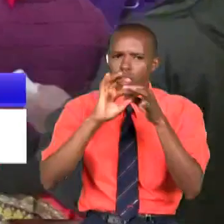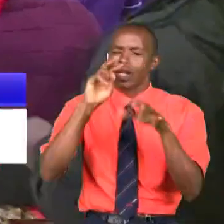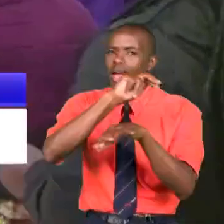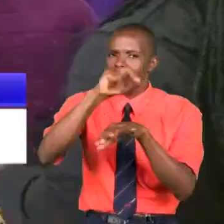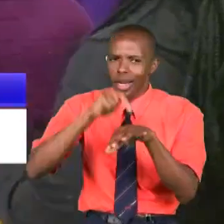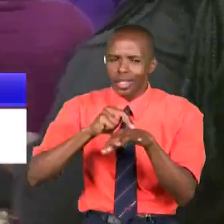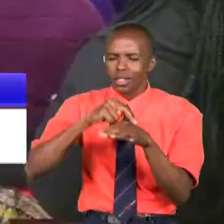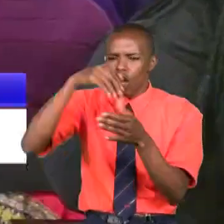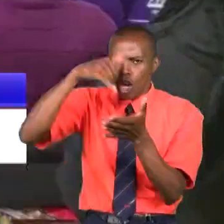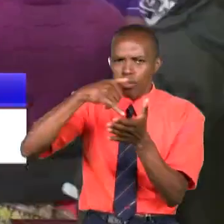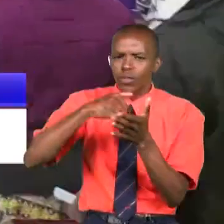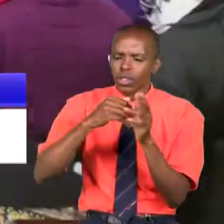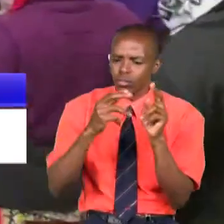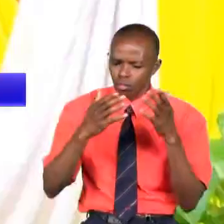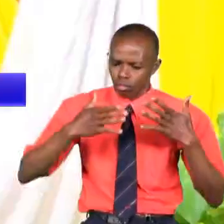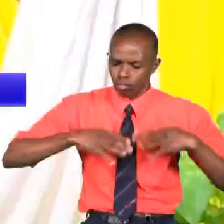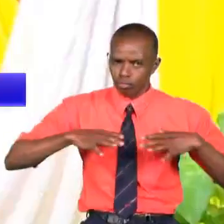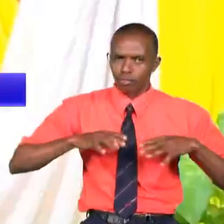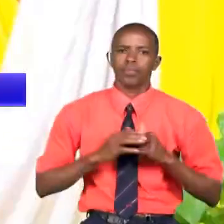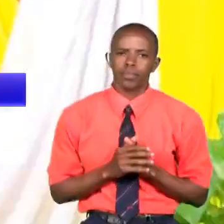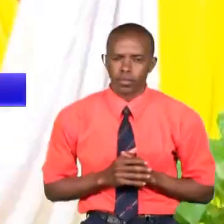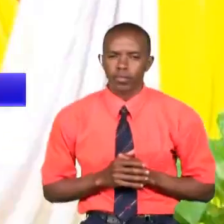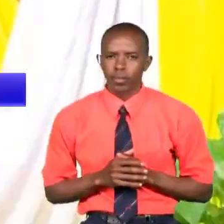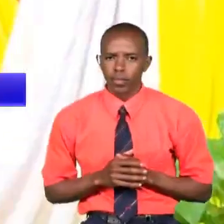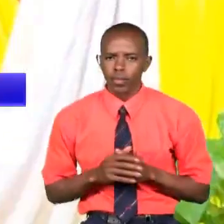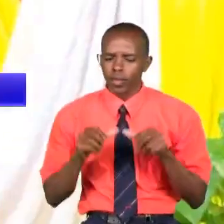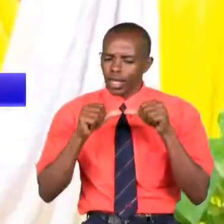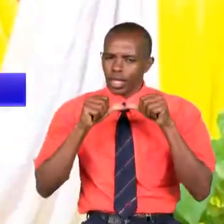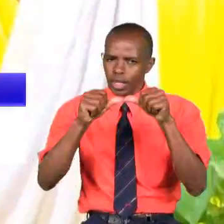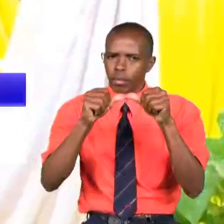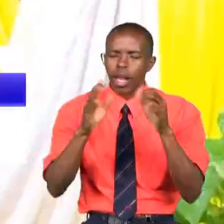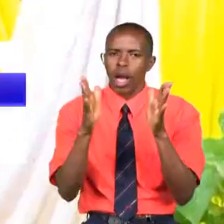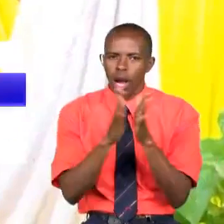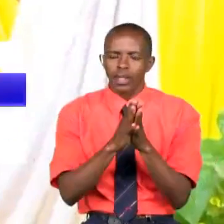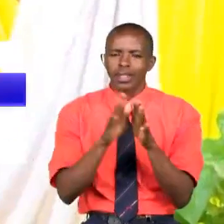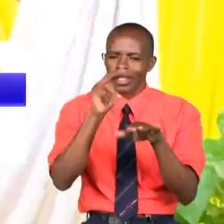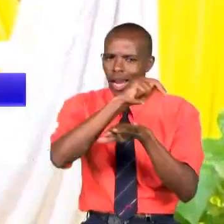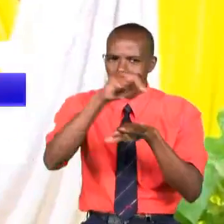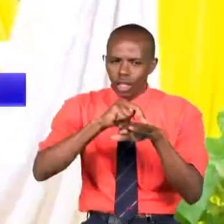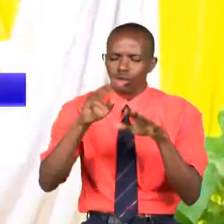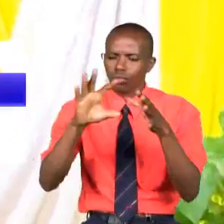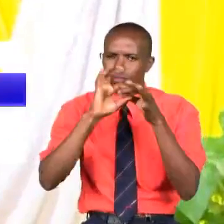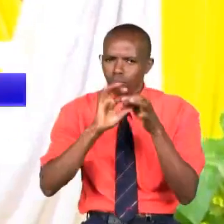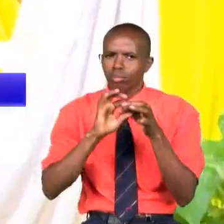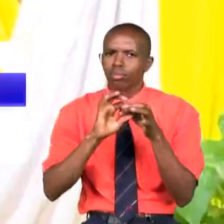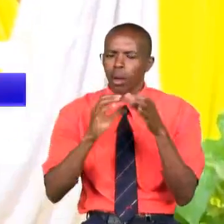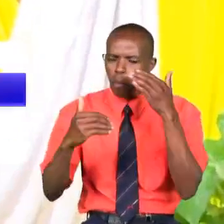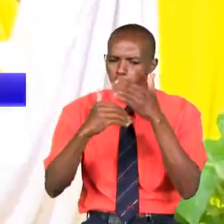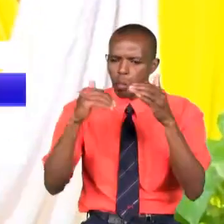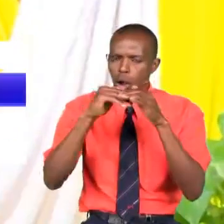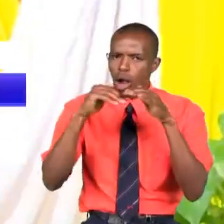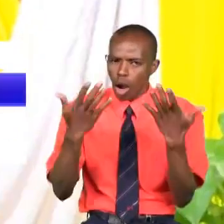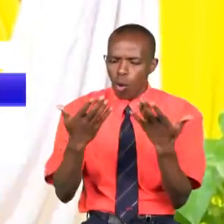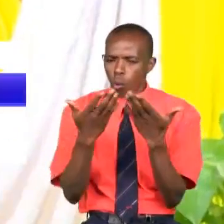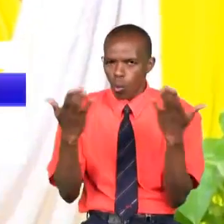is anchored on the common mwananchi. The stability and unity of a nation is built on a